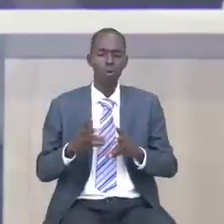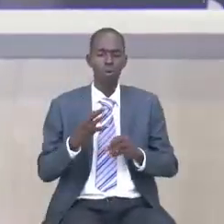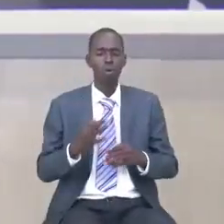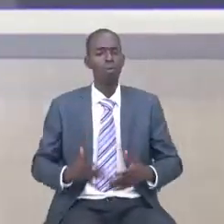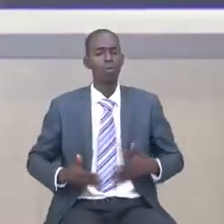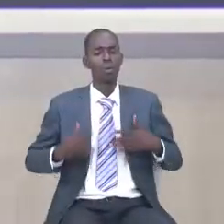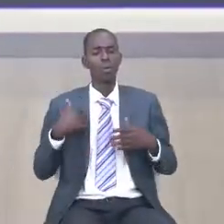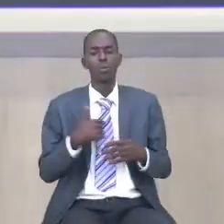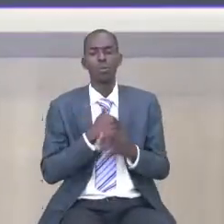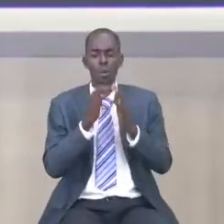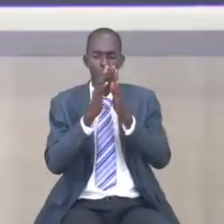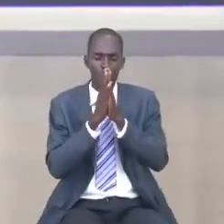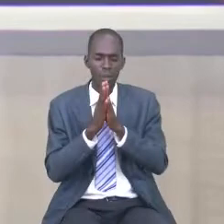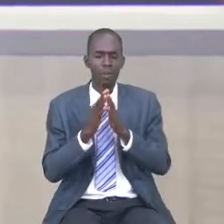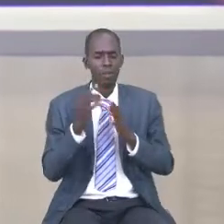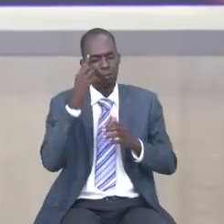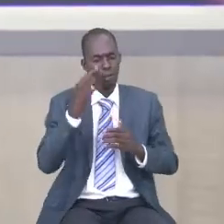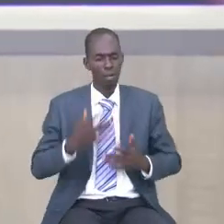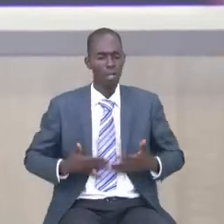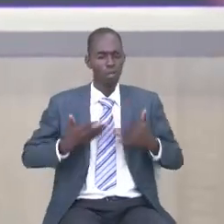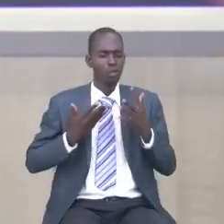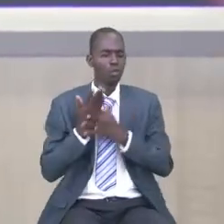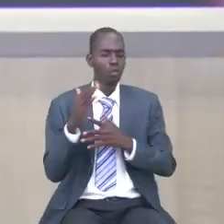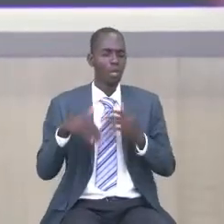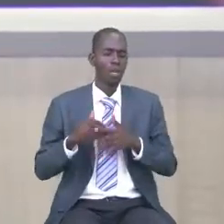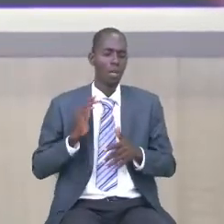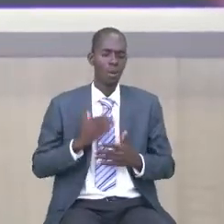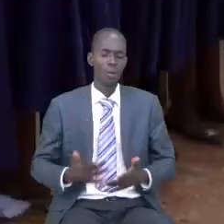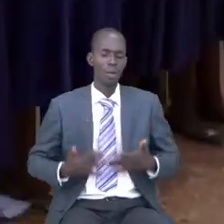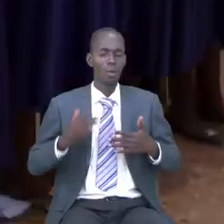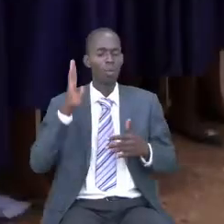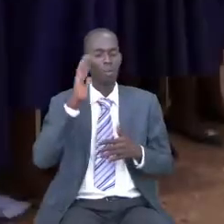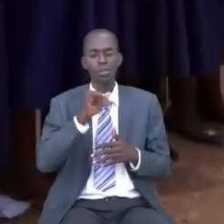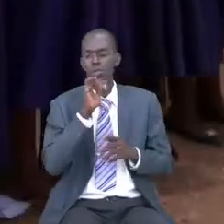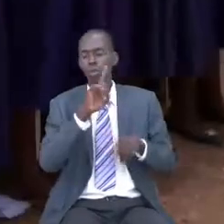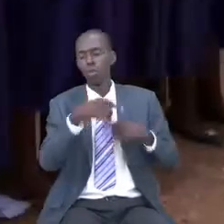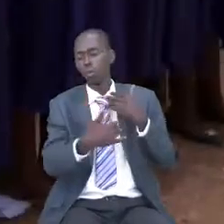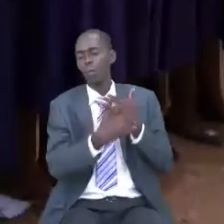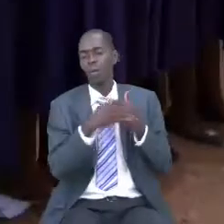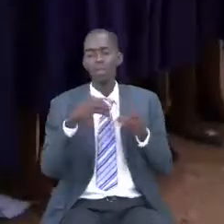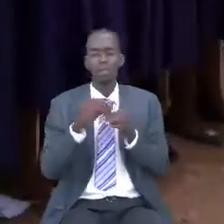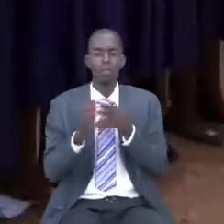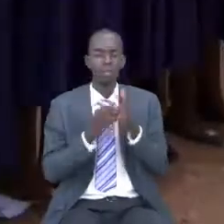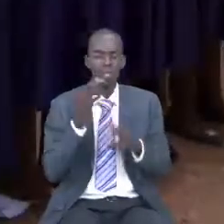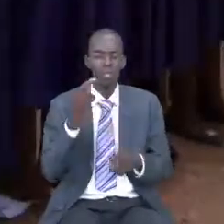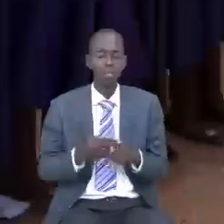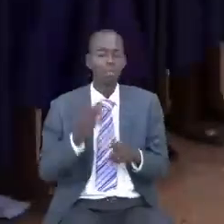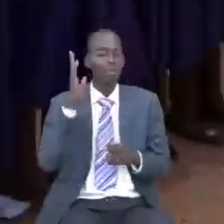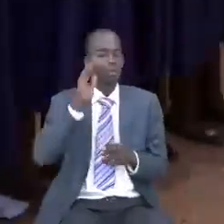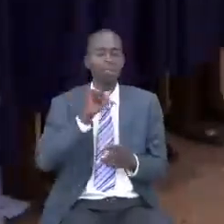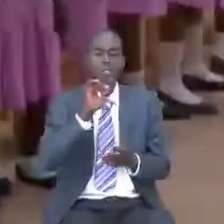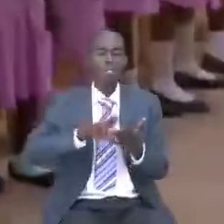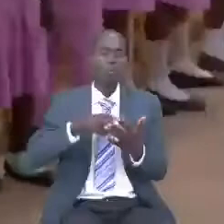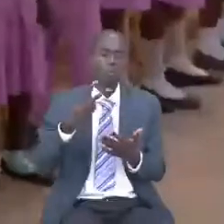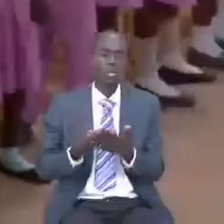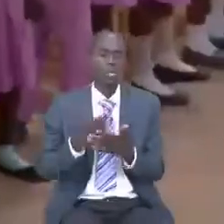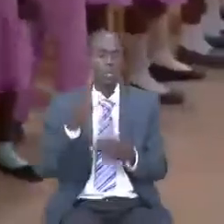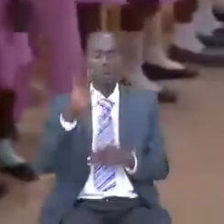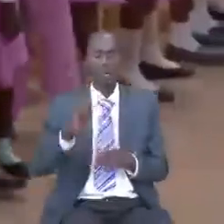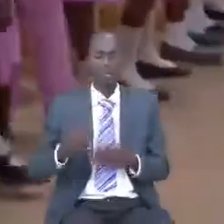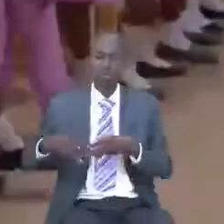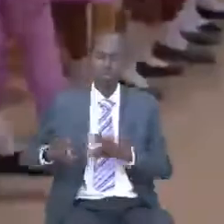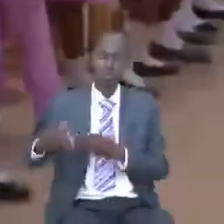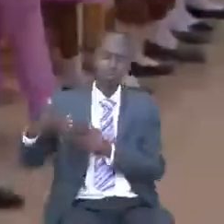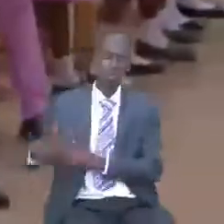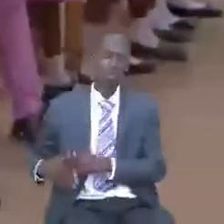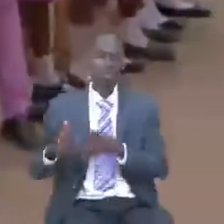for life throughout our lives. We'll not look back. Amen. We'll not fall by the wayside. Amen. We'll not